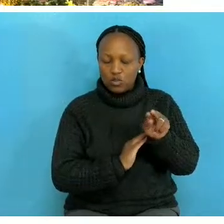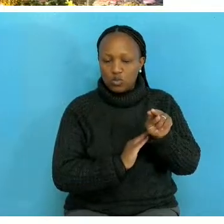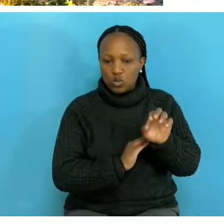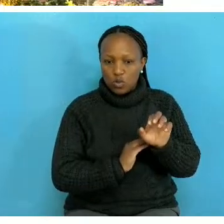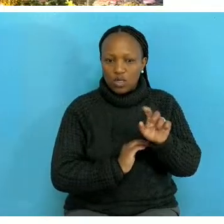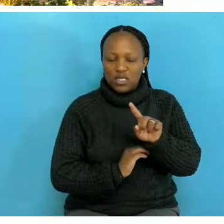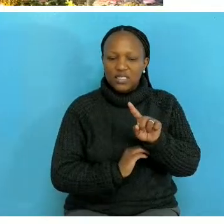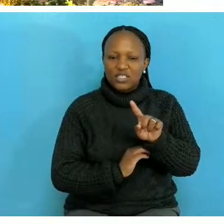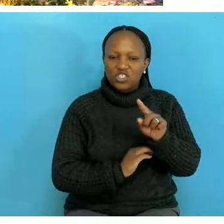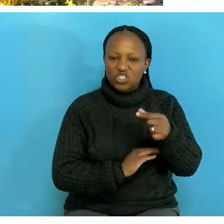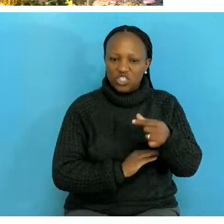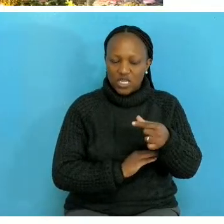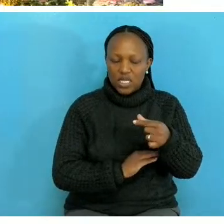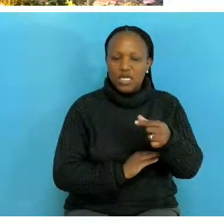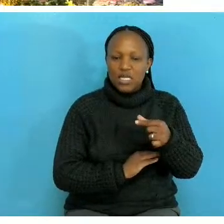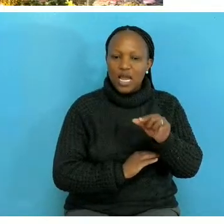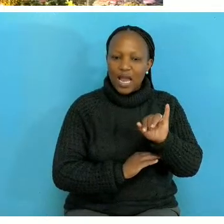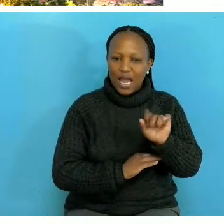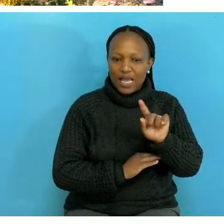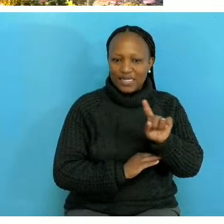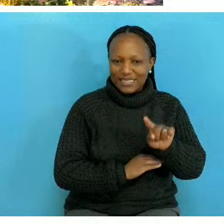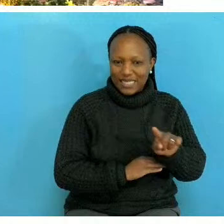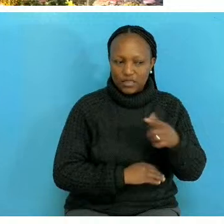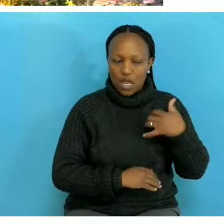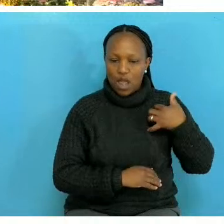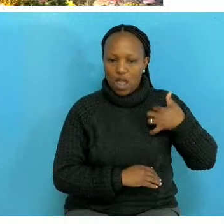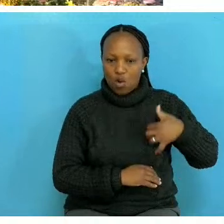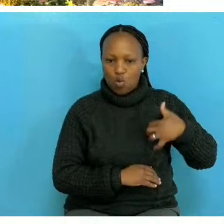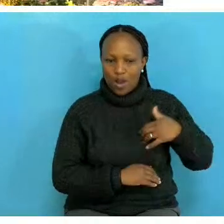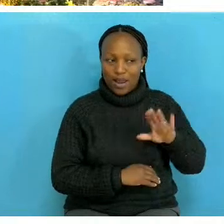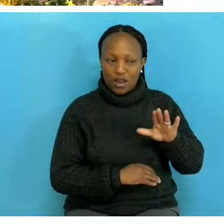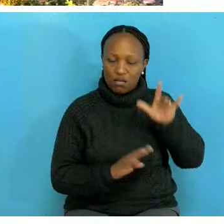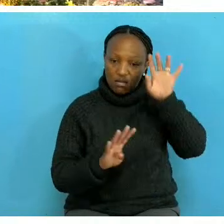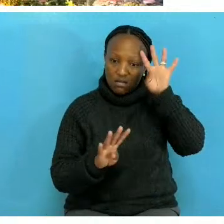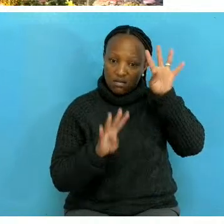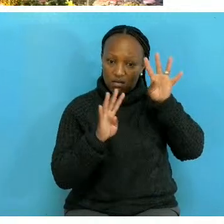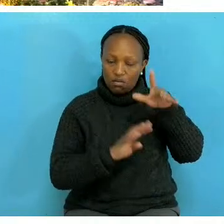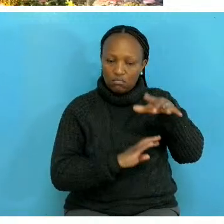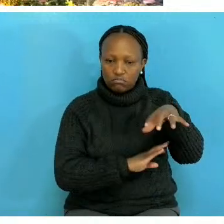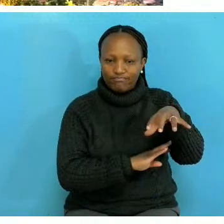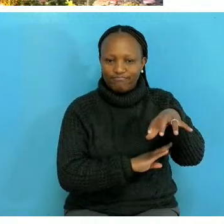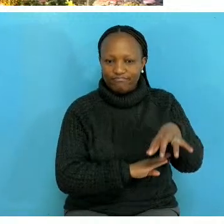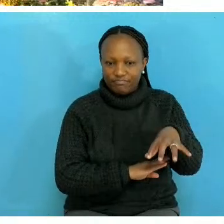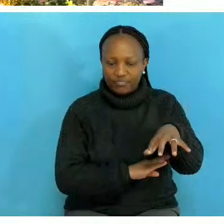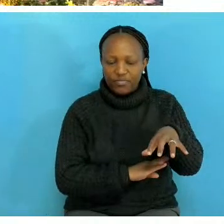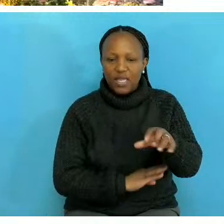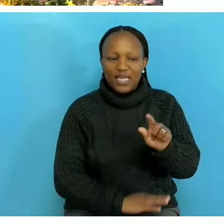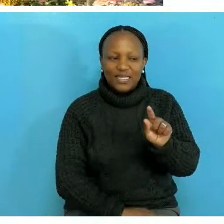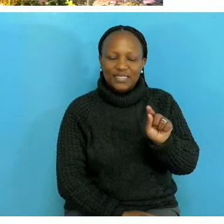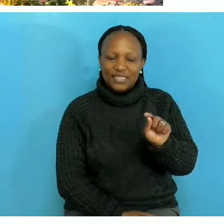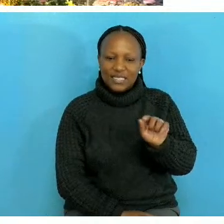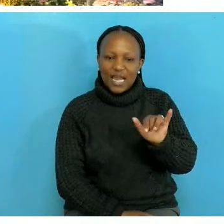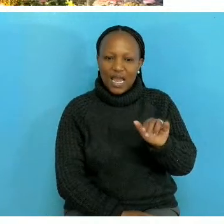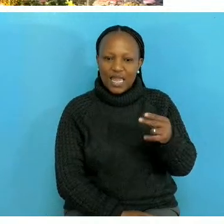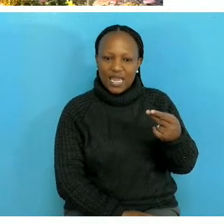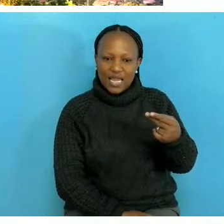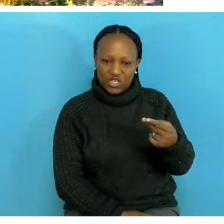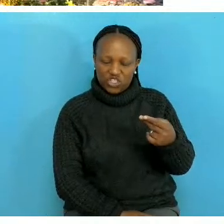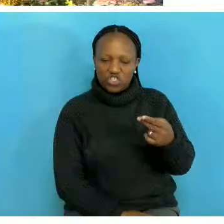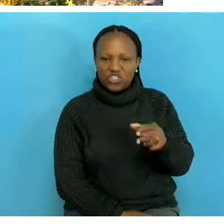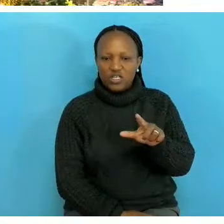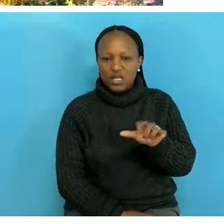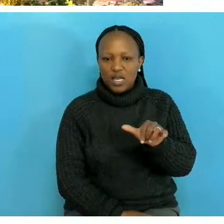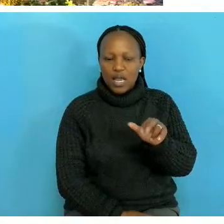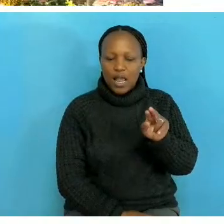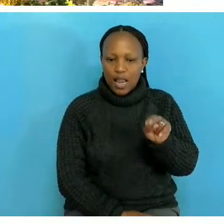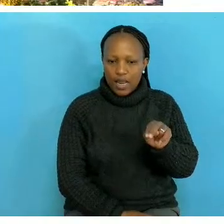at Ekurhuleni by the airport. It is the Innovation Hub, referred to as TIH. It is in Linhood.